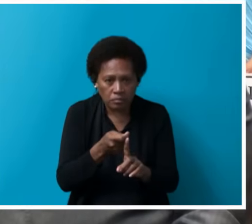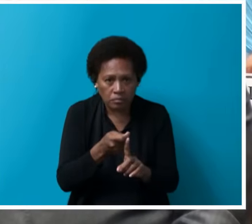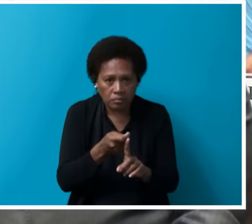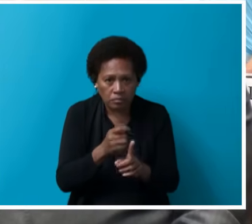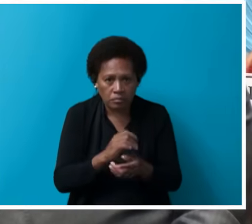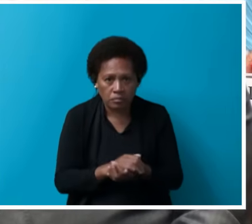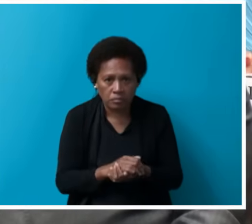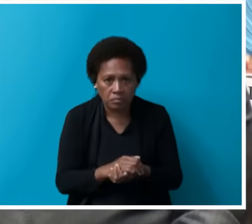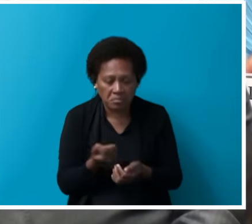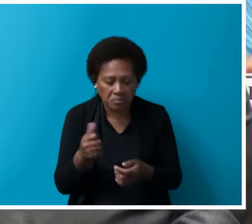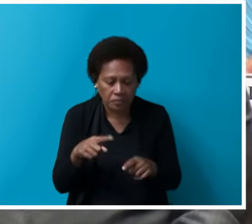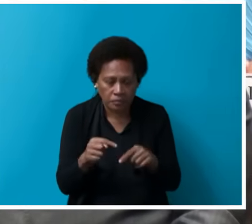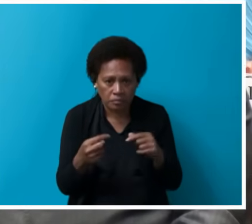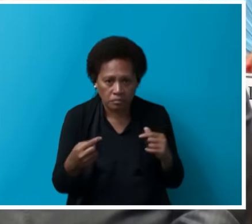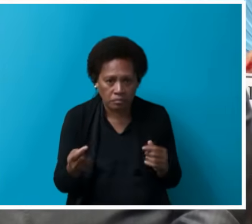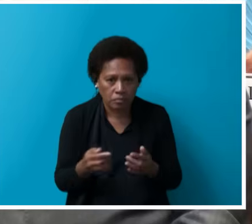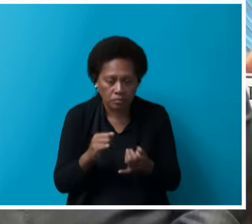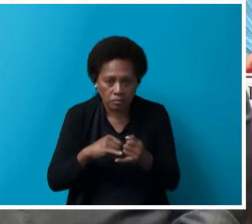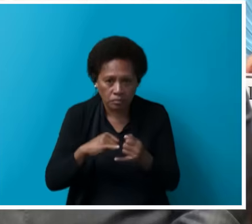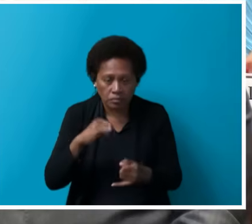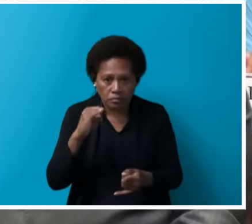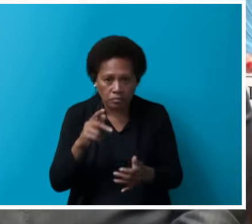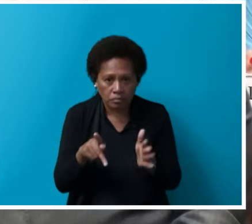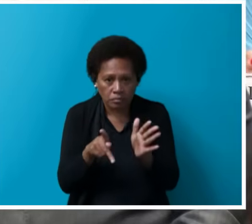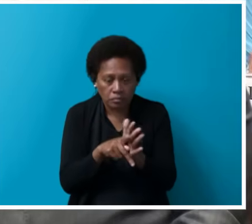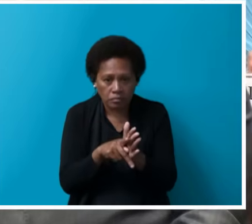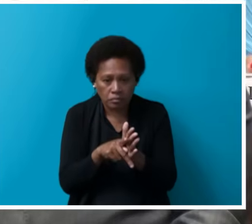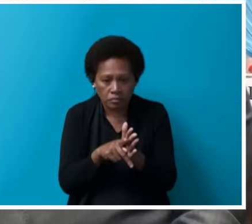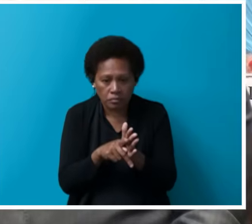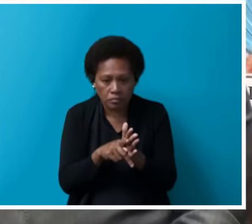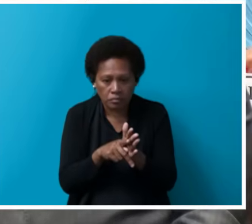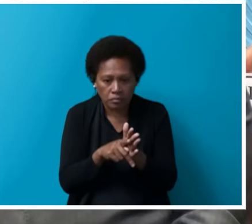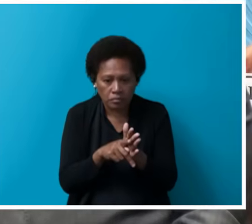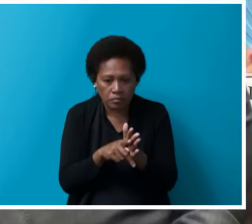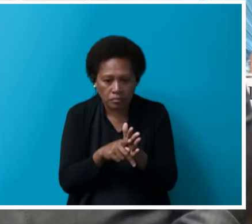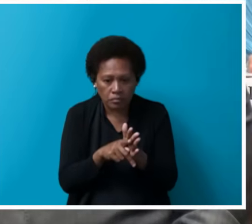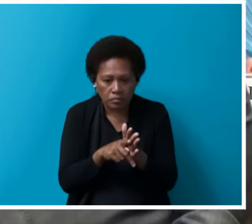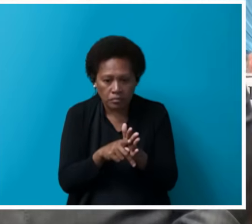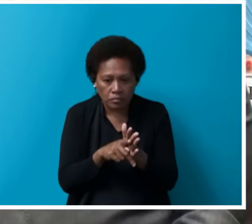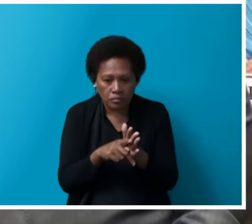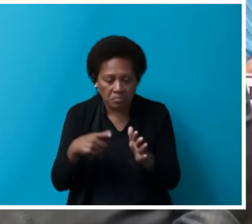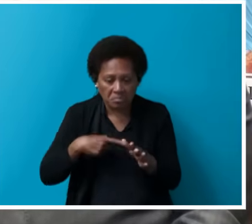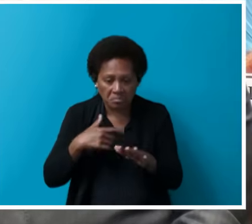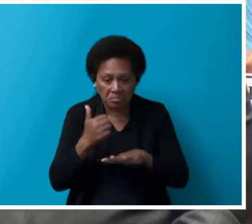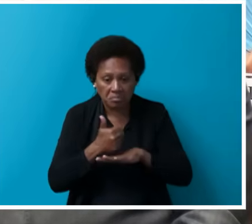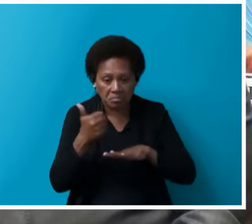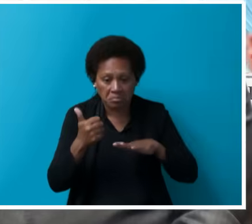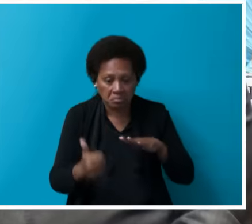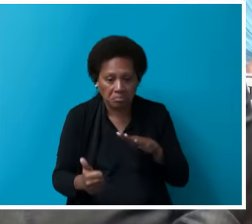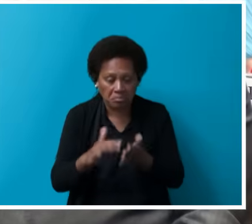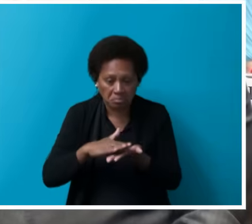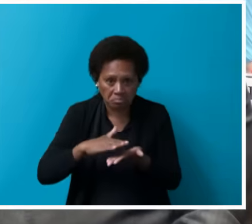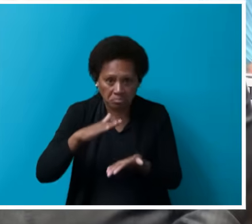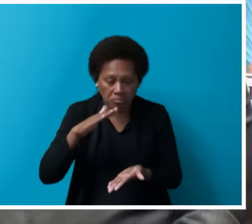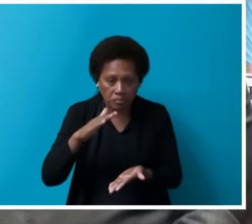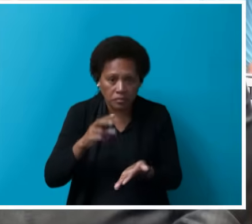price is because government raised the VAT to 15%. Let